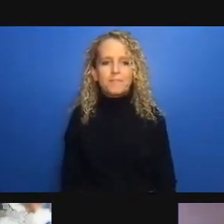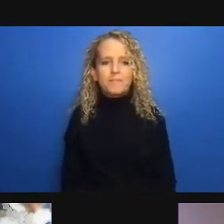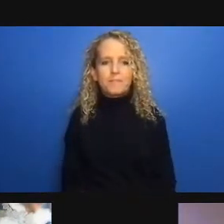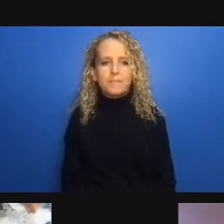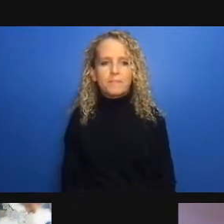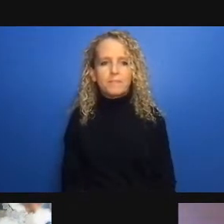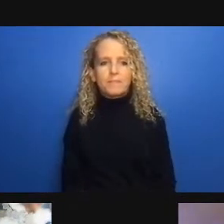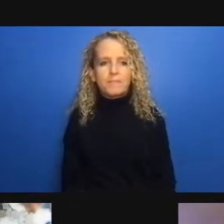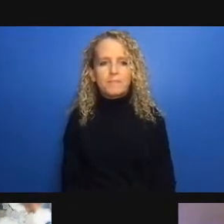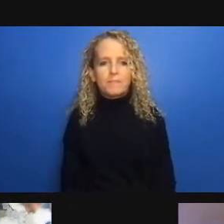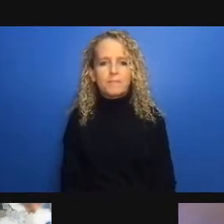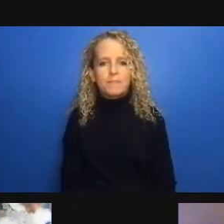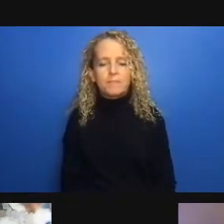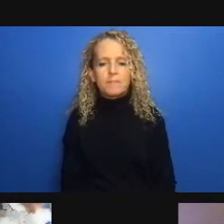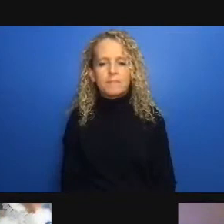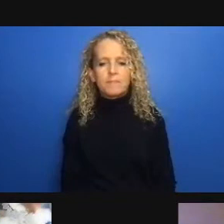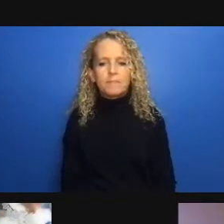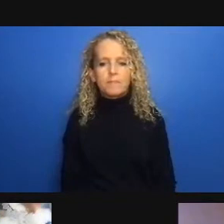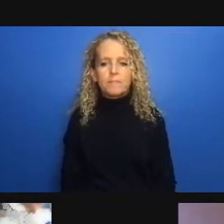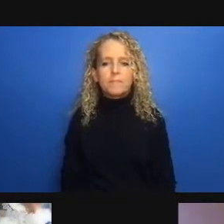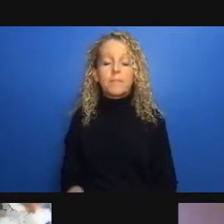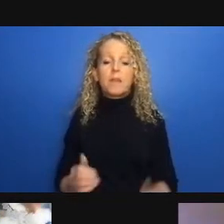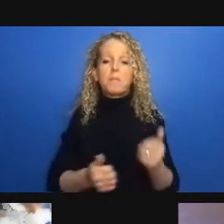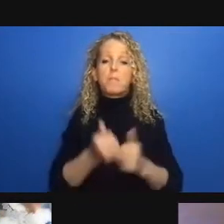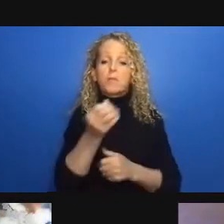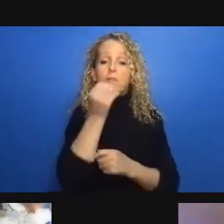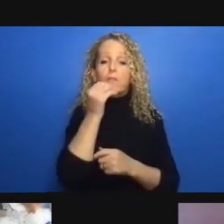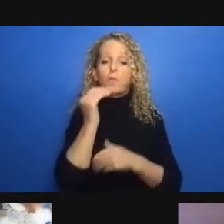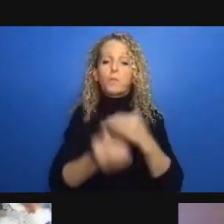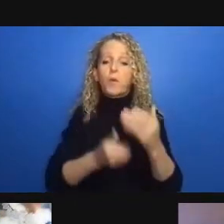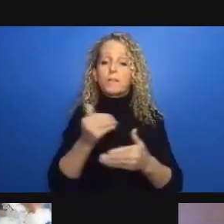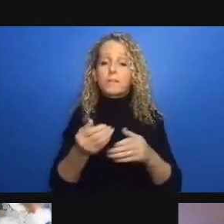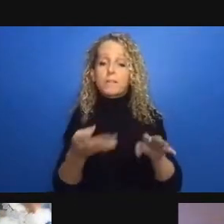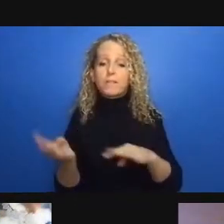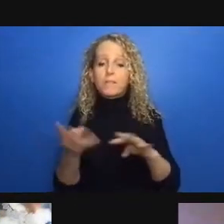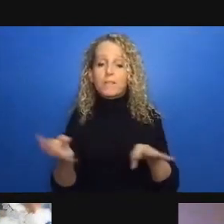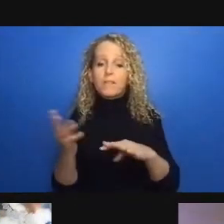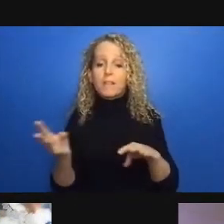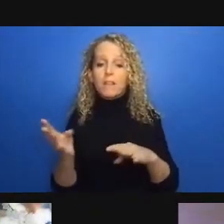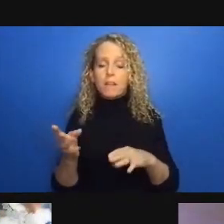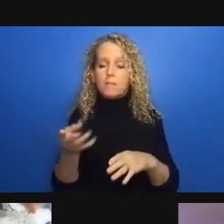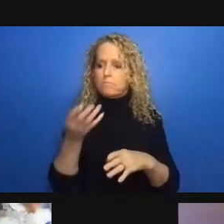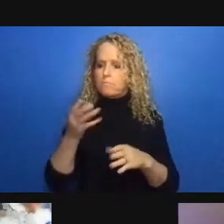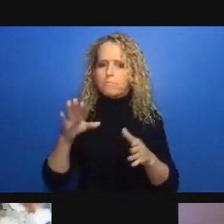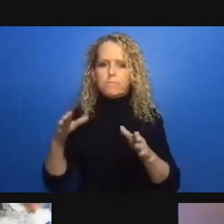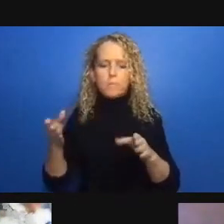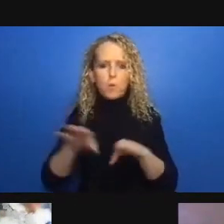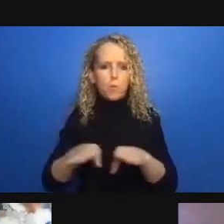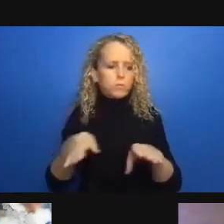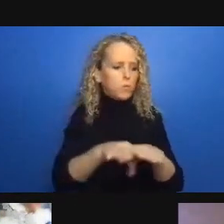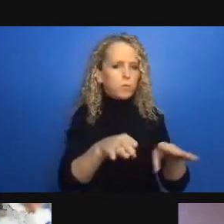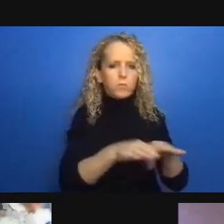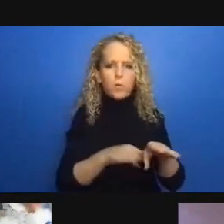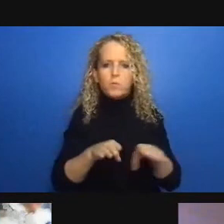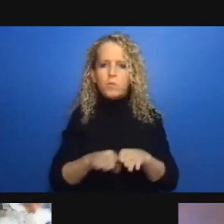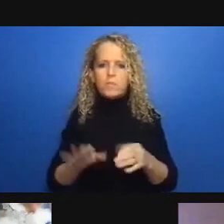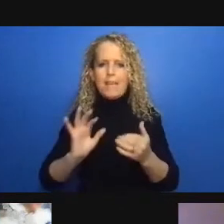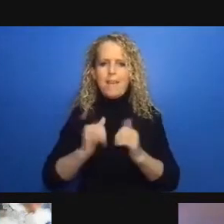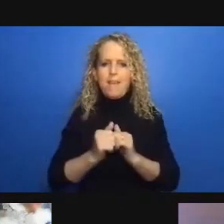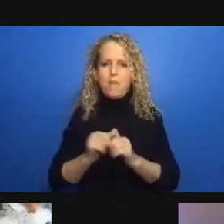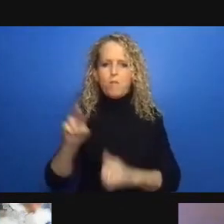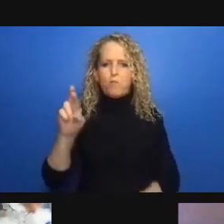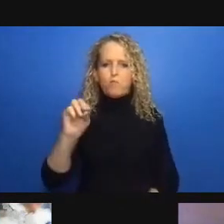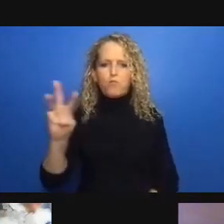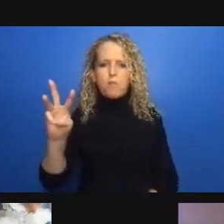We have lost most of our food processing facilities in this region. What steps can be taken to help our producers get raw products market